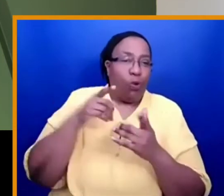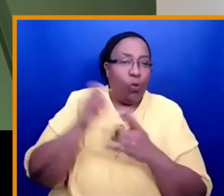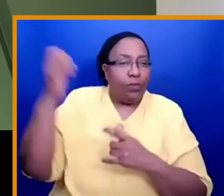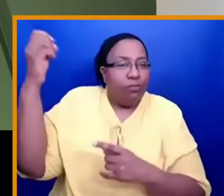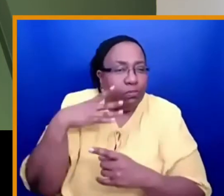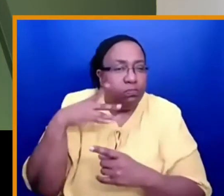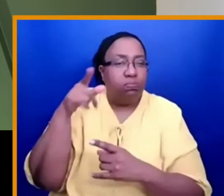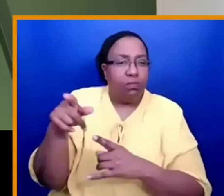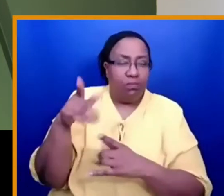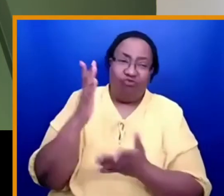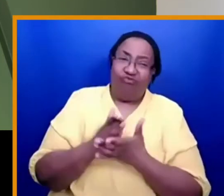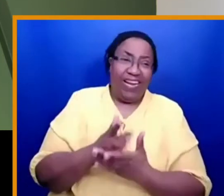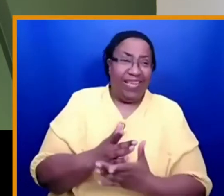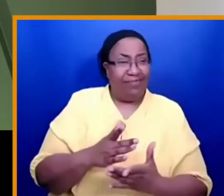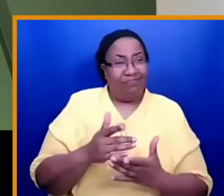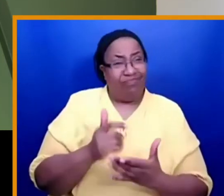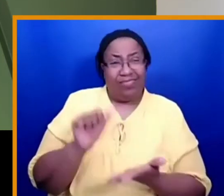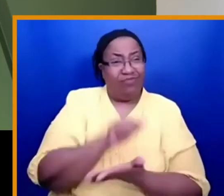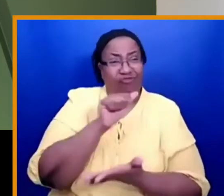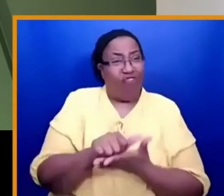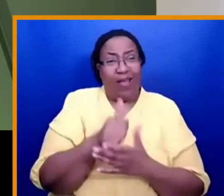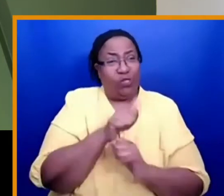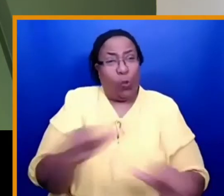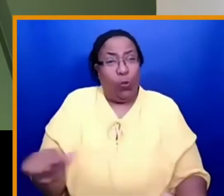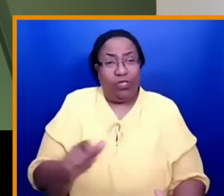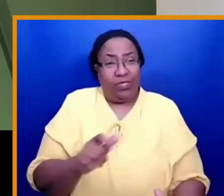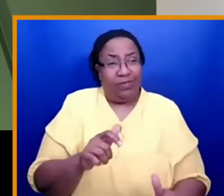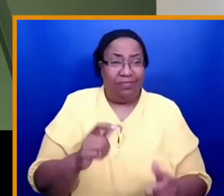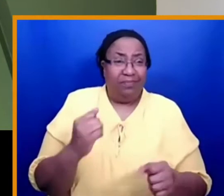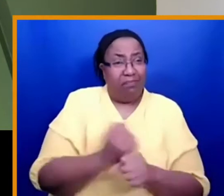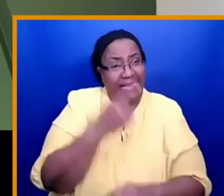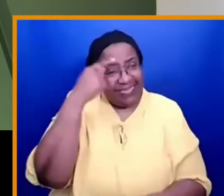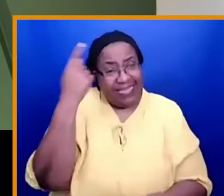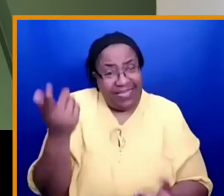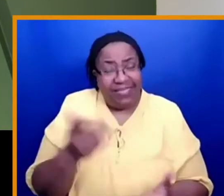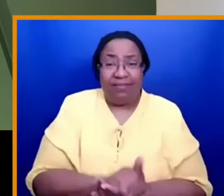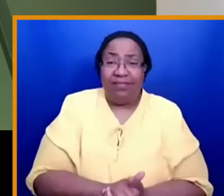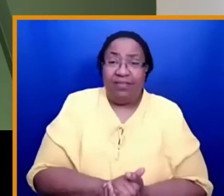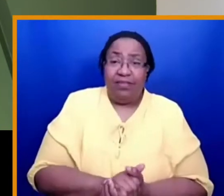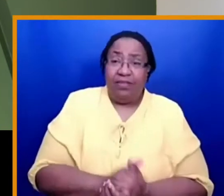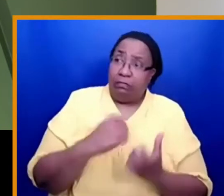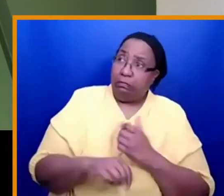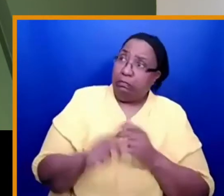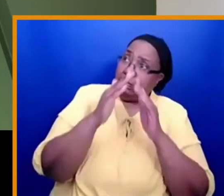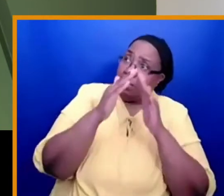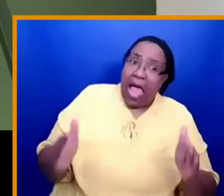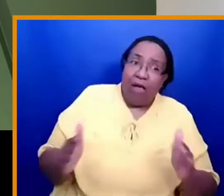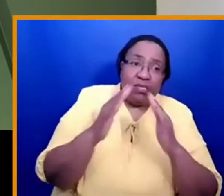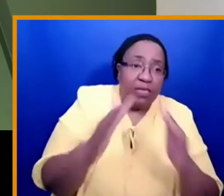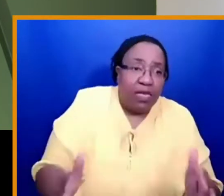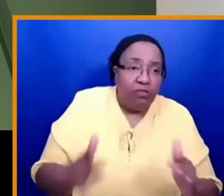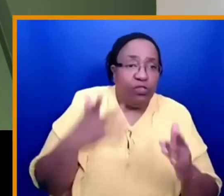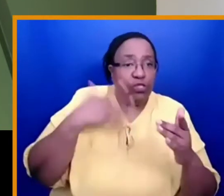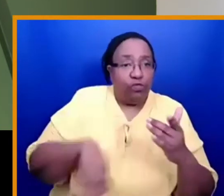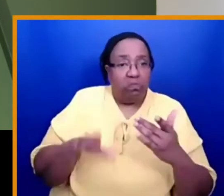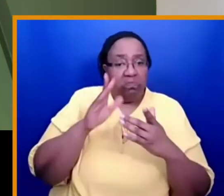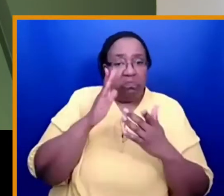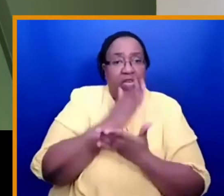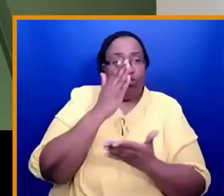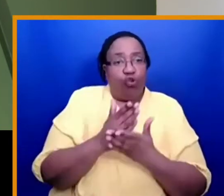Climate Intelligence Unit has found that the 6 million homes that have installed insulation measures since 2009 have saved